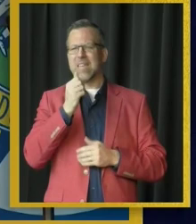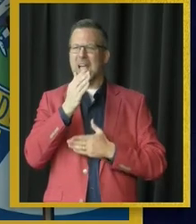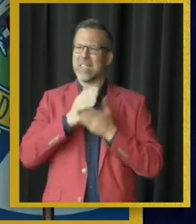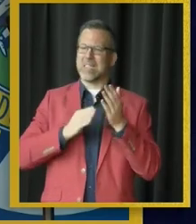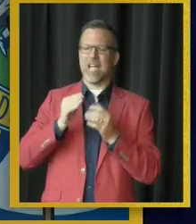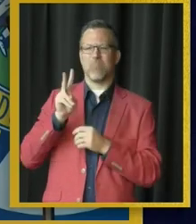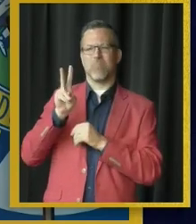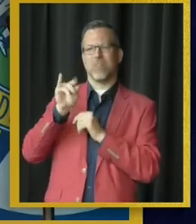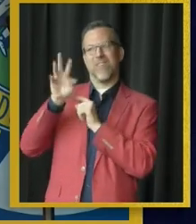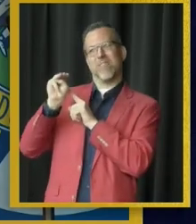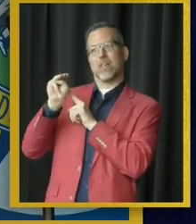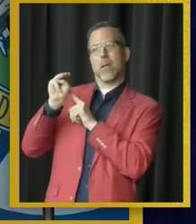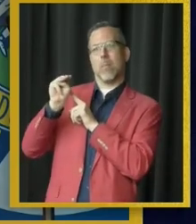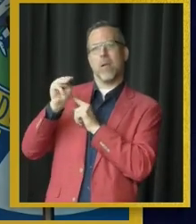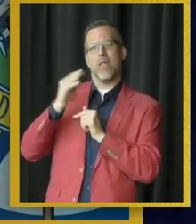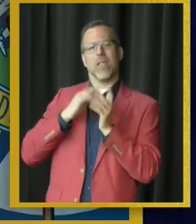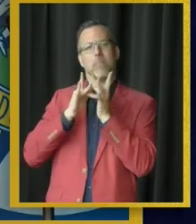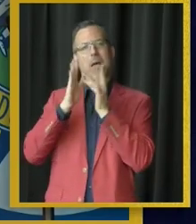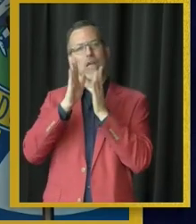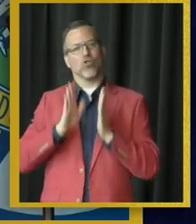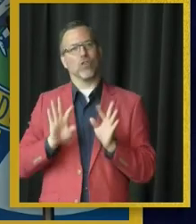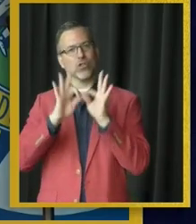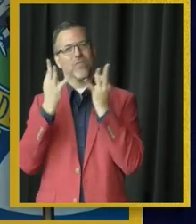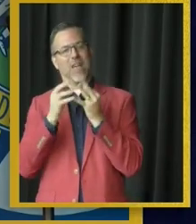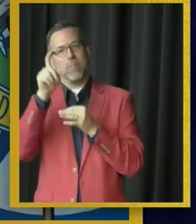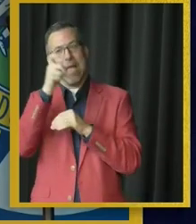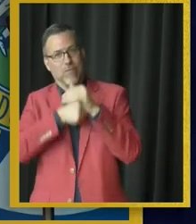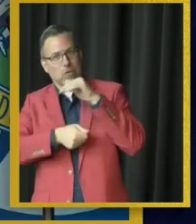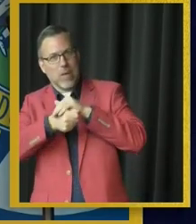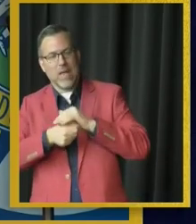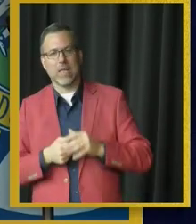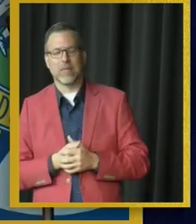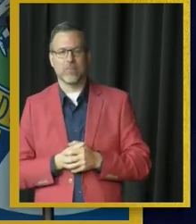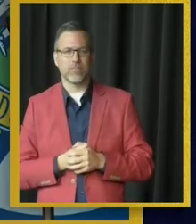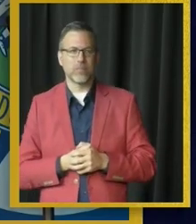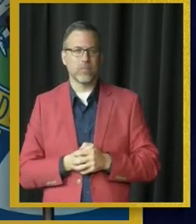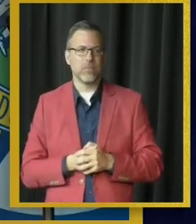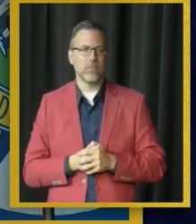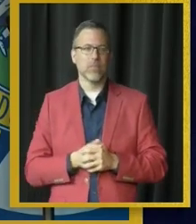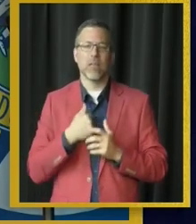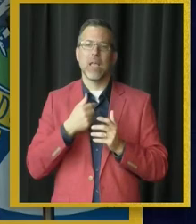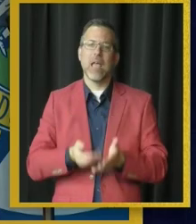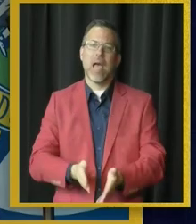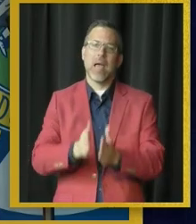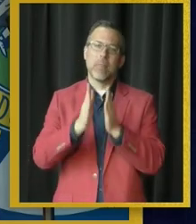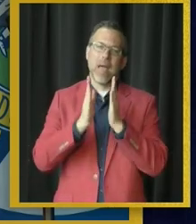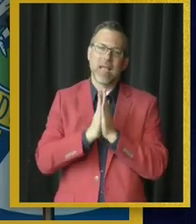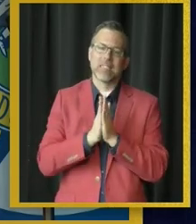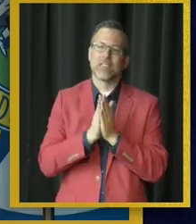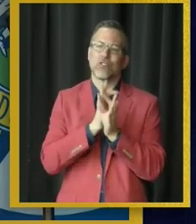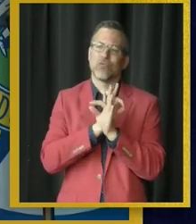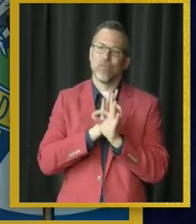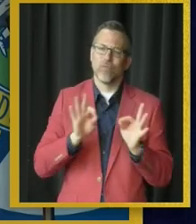in a slasher fic that my Christian family has to bury. I am asking to freely